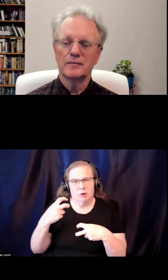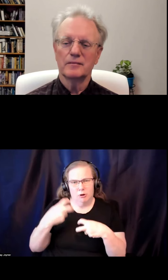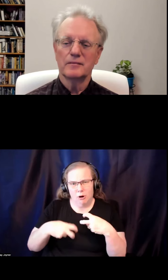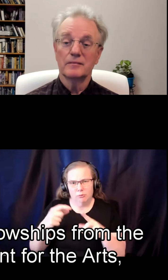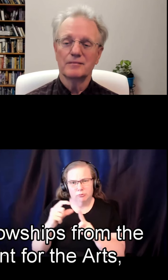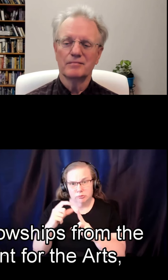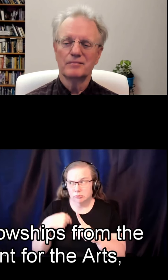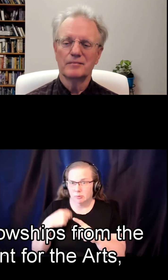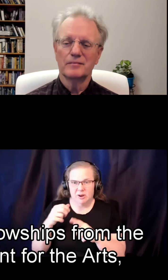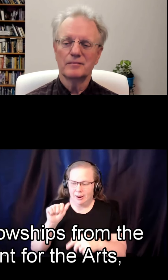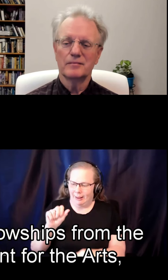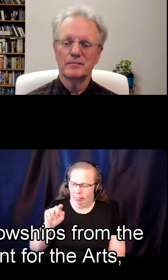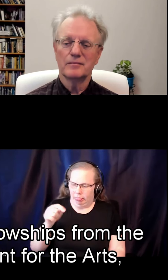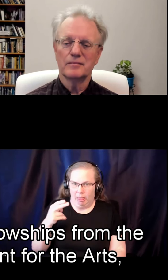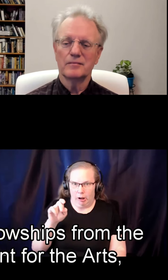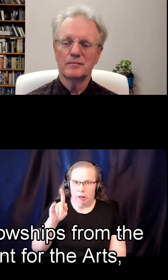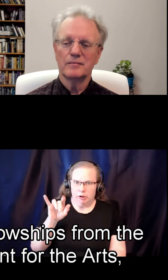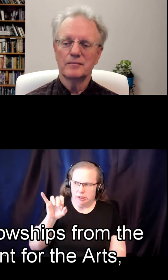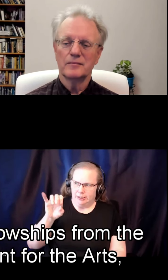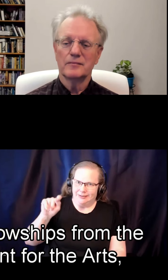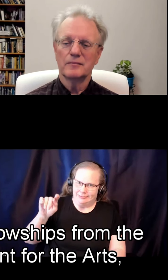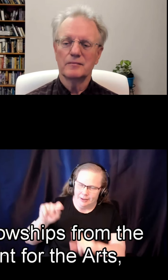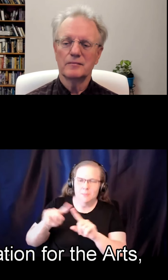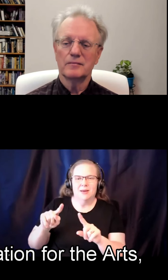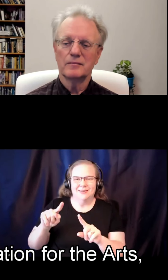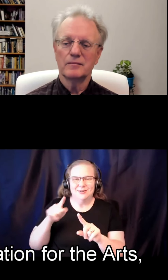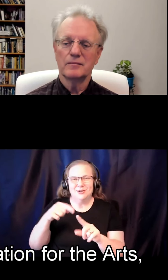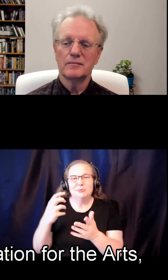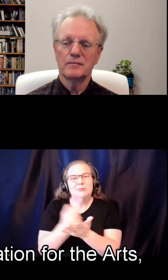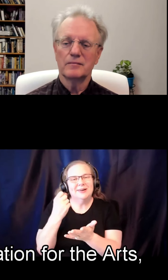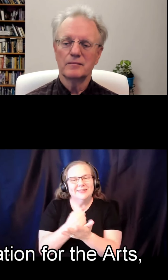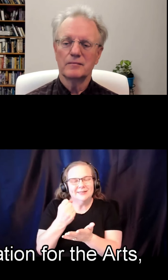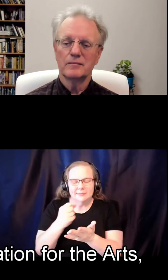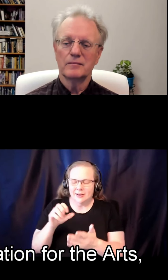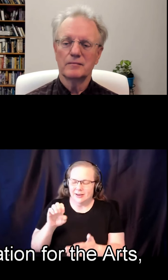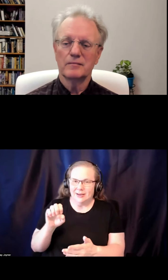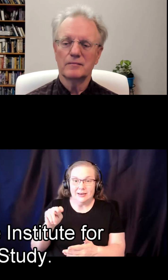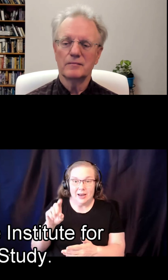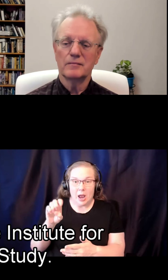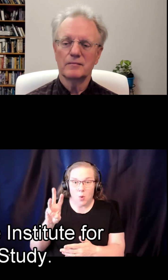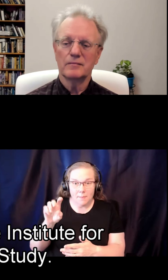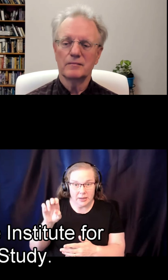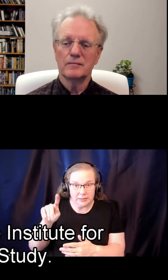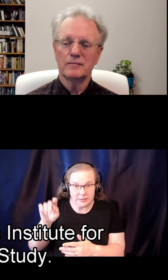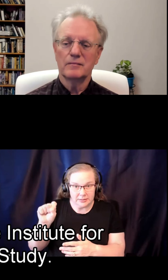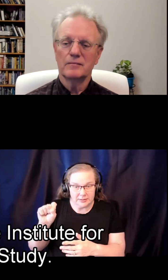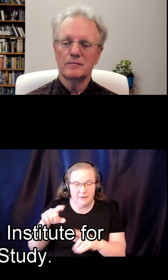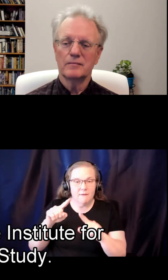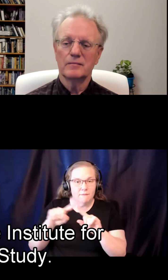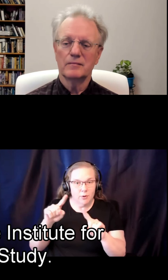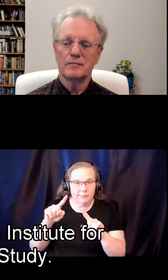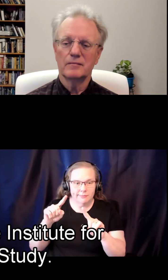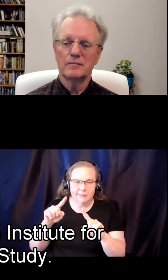out. And she has won fellowships for the National Endowment for the Arts, the New York Foundation for the Arts, and the Radcliffe